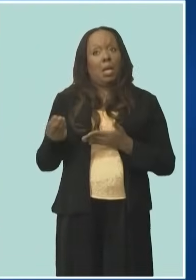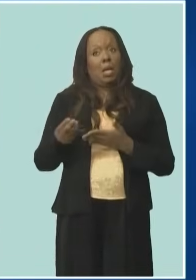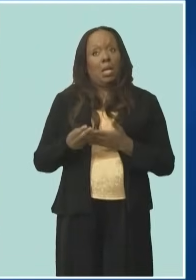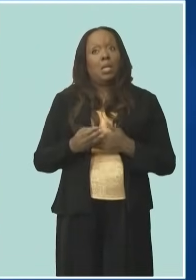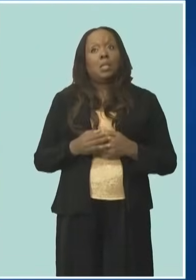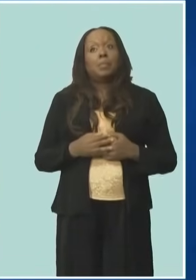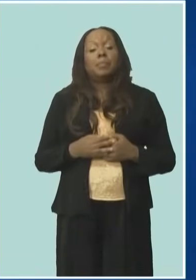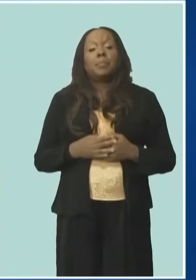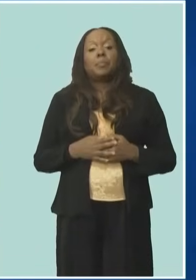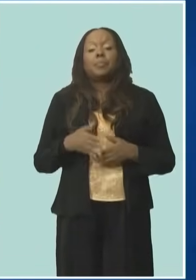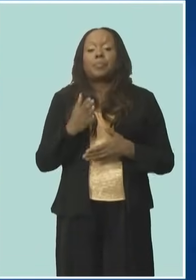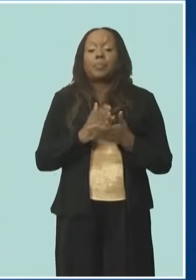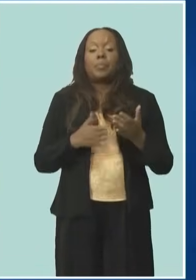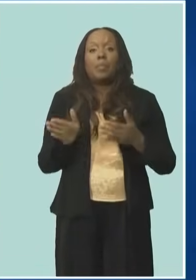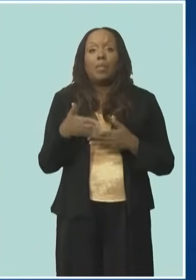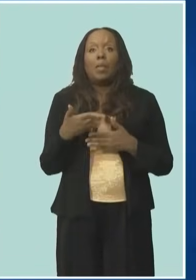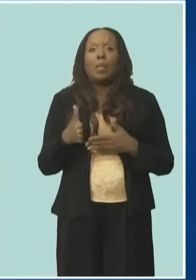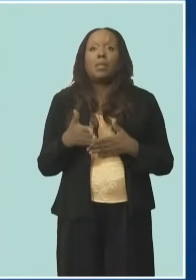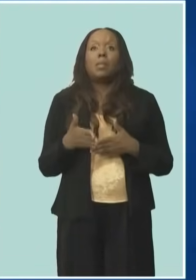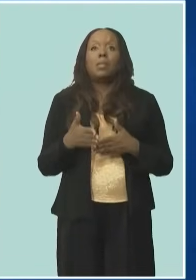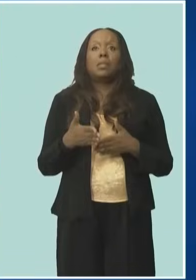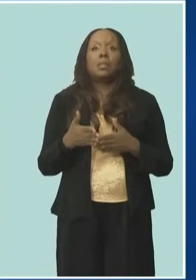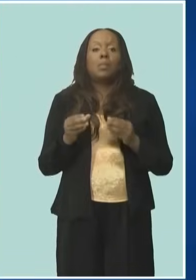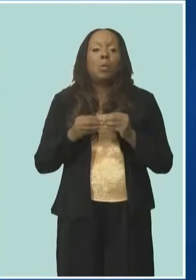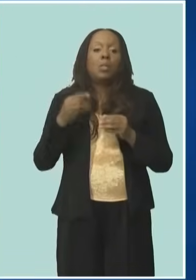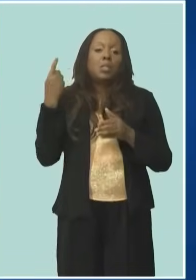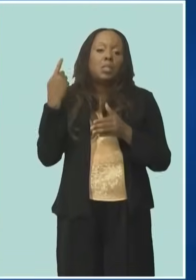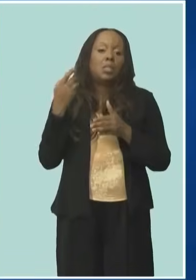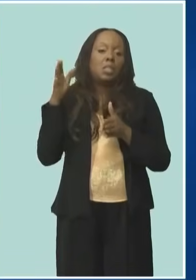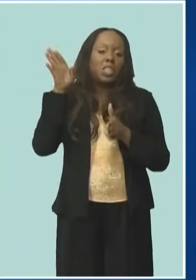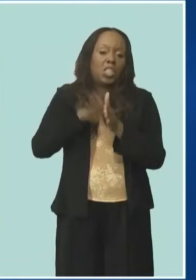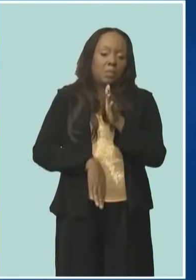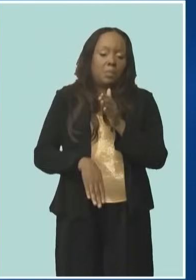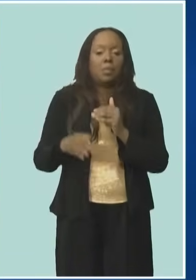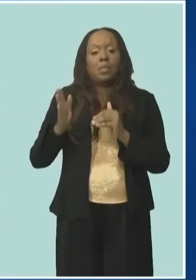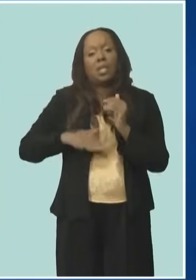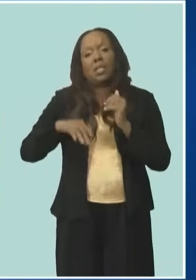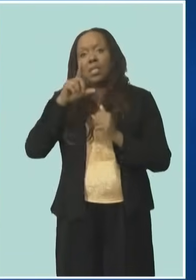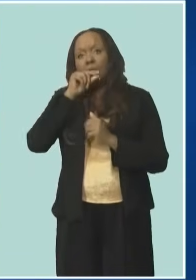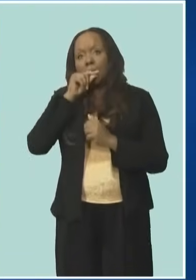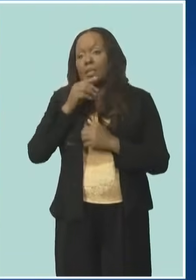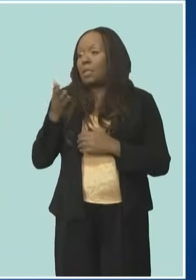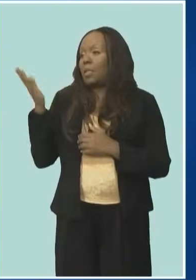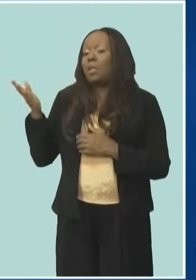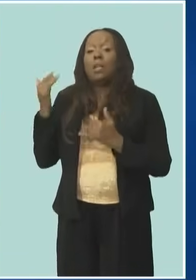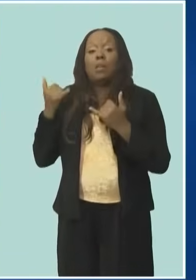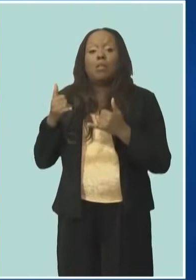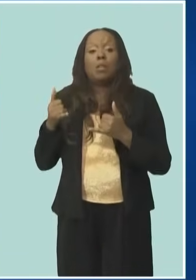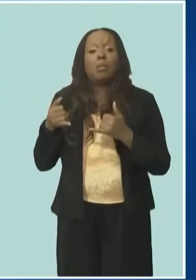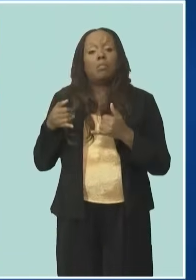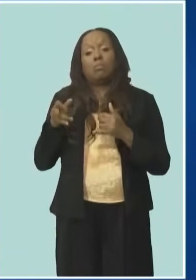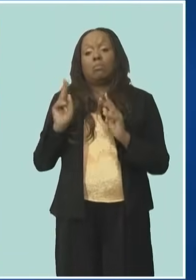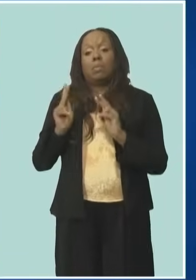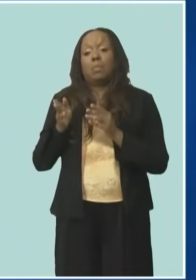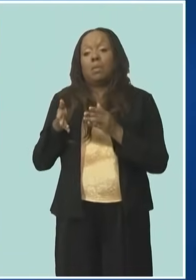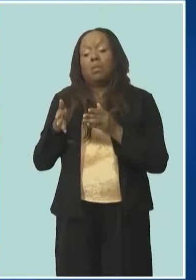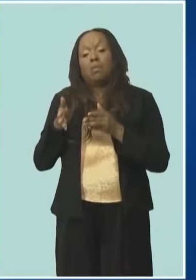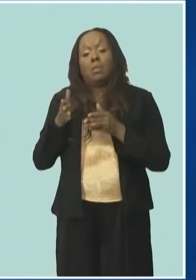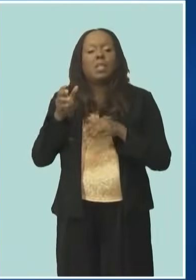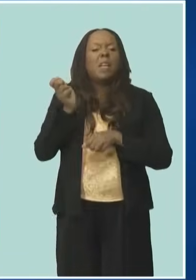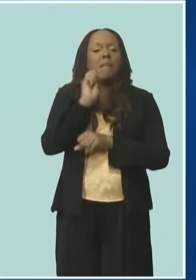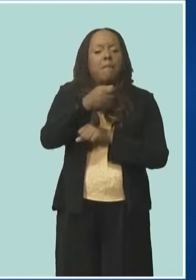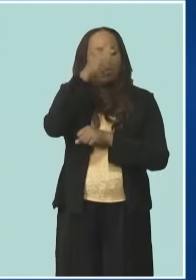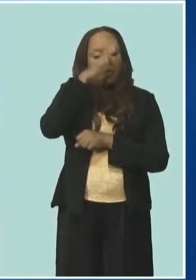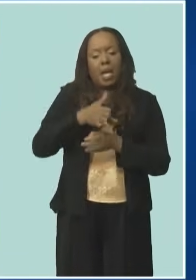She says some of the fish are cheaper than chicken. So right now, boats coming in. We all can buy all the fish. We're just having them sitting